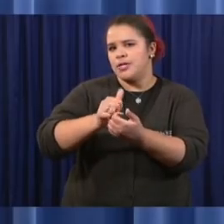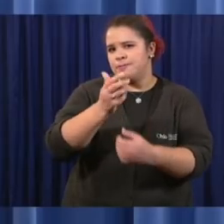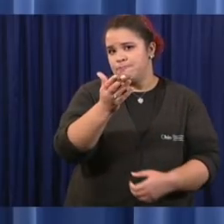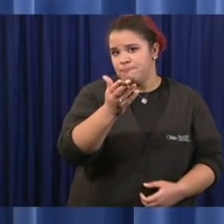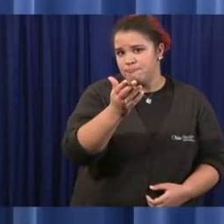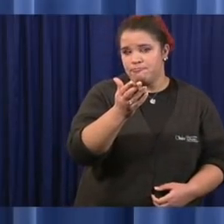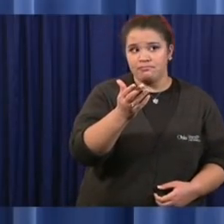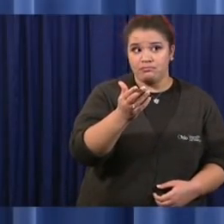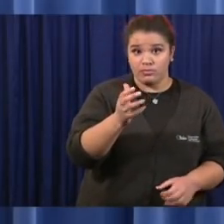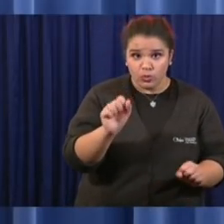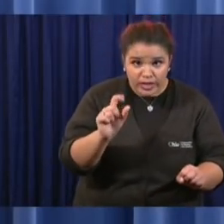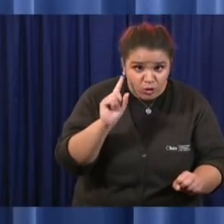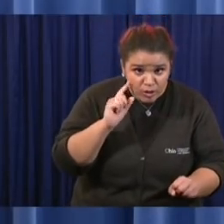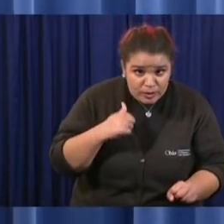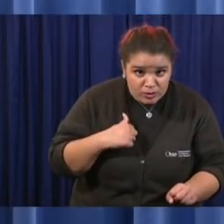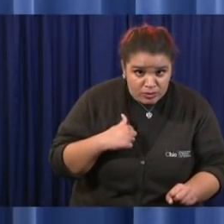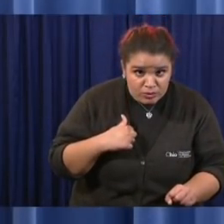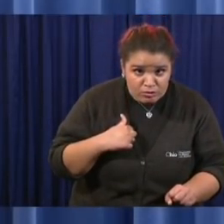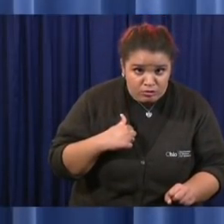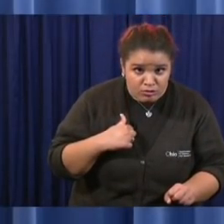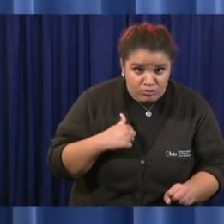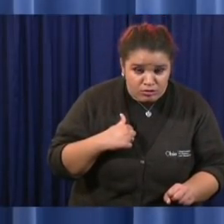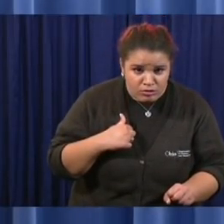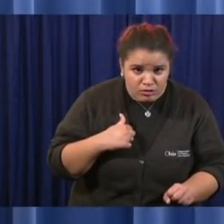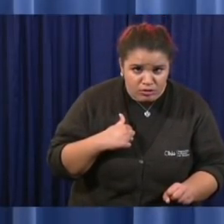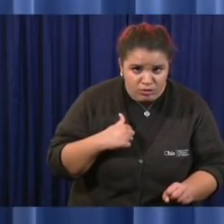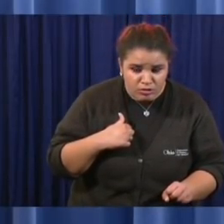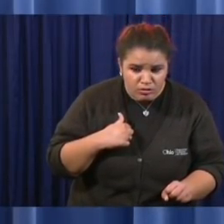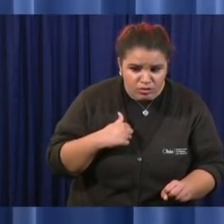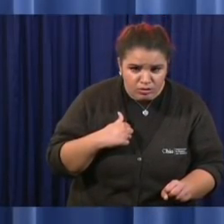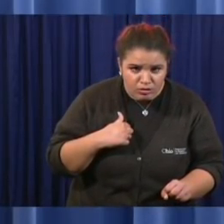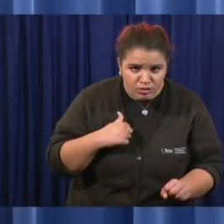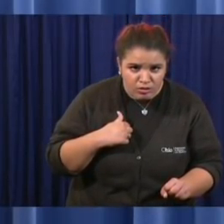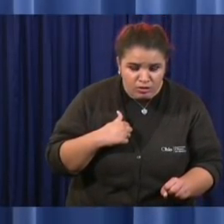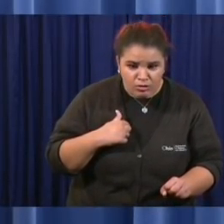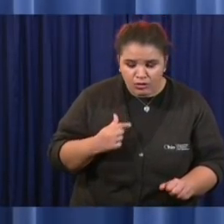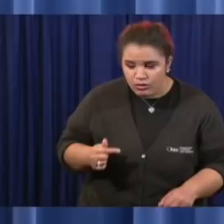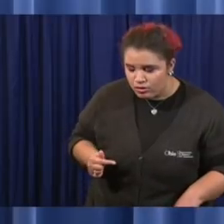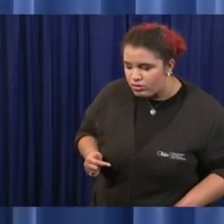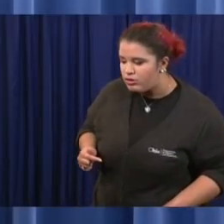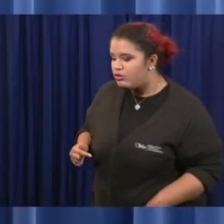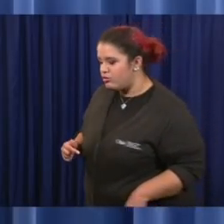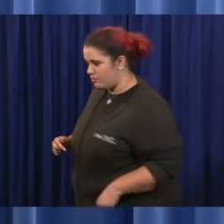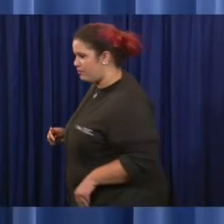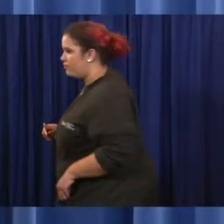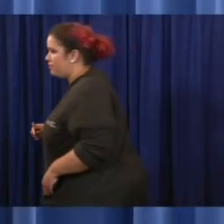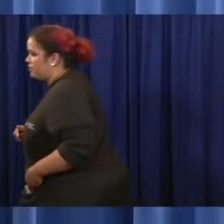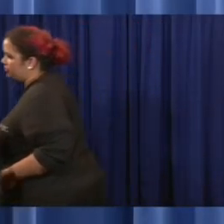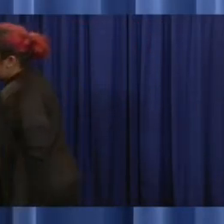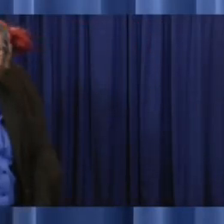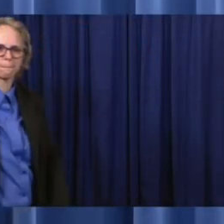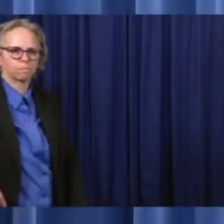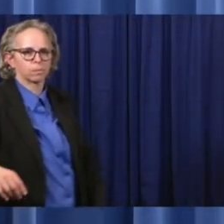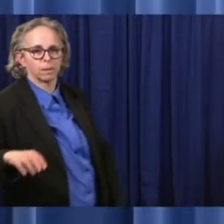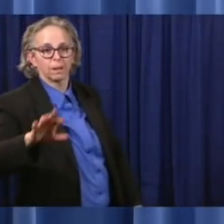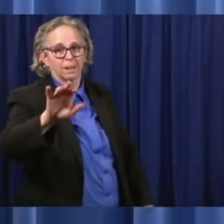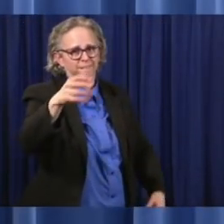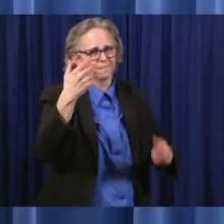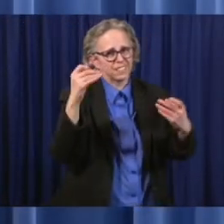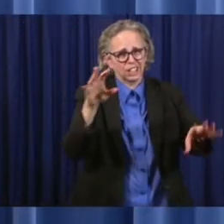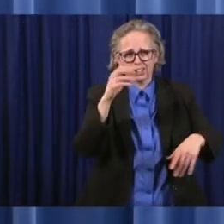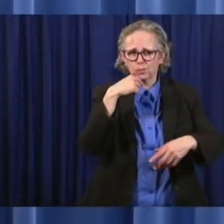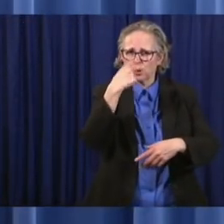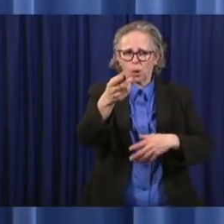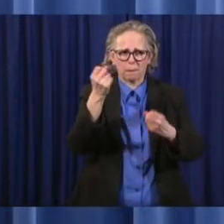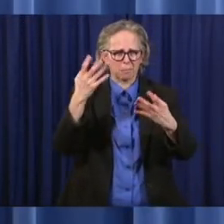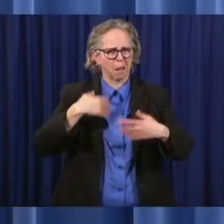Were you able to hear me? Well, I'm as I've told you many times, I'm the optimist. I think we're coming